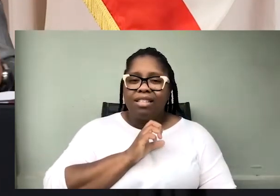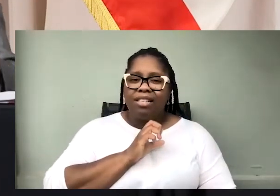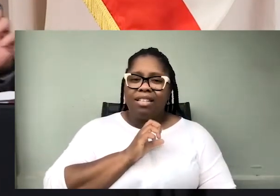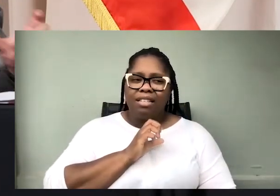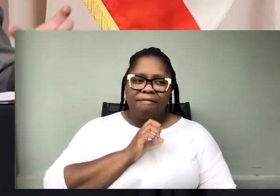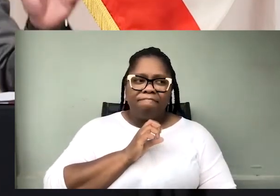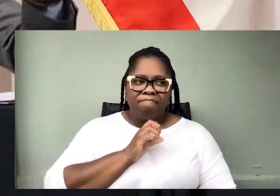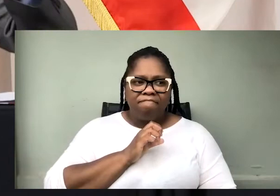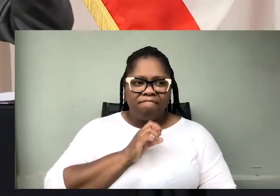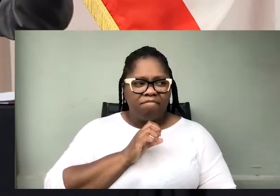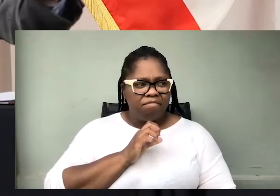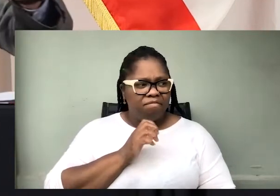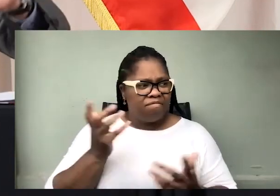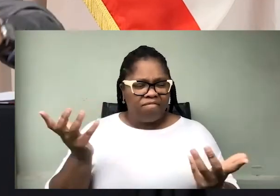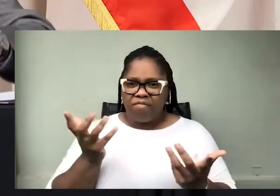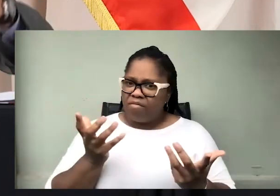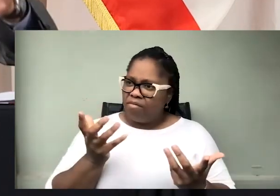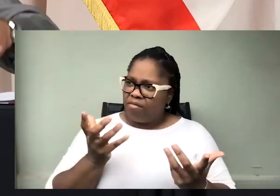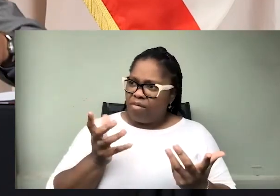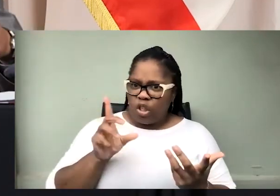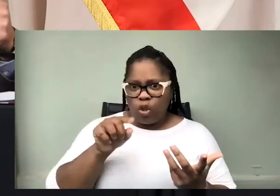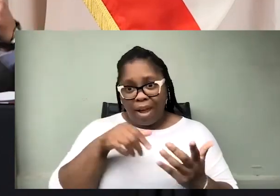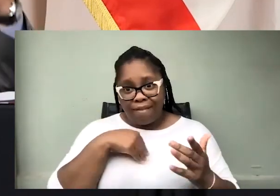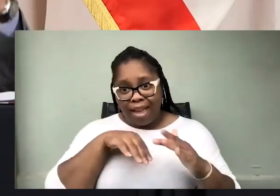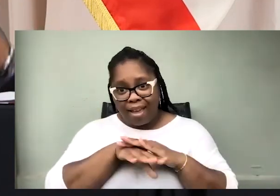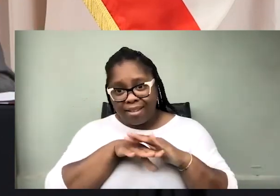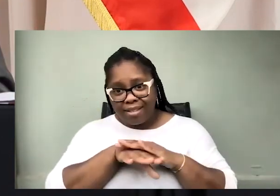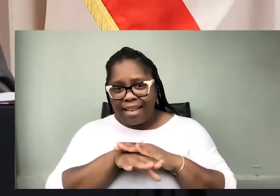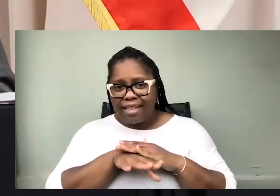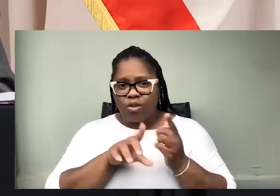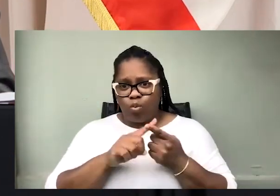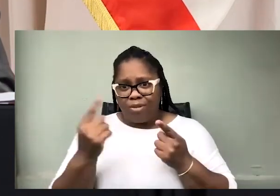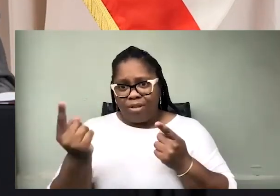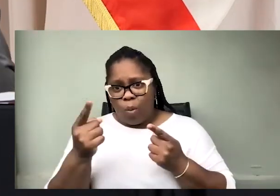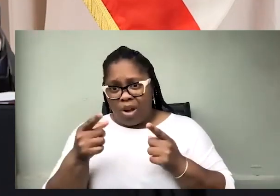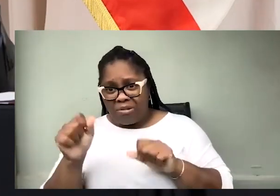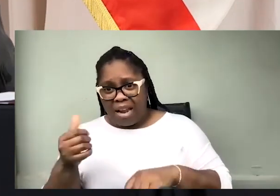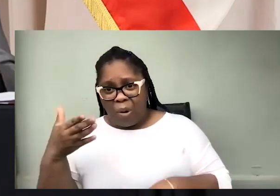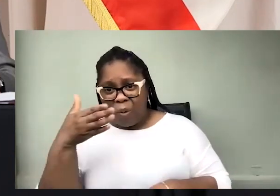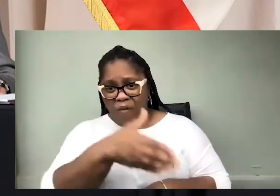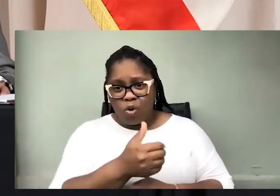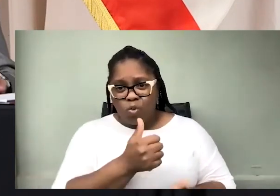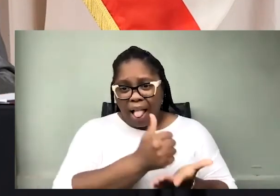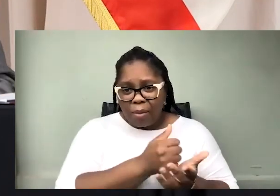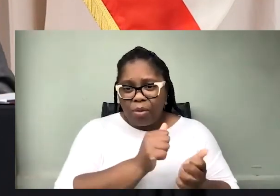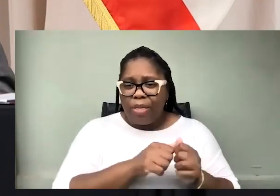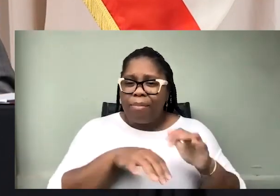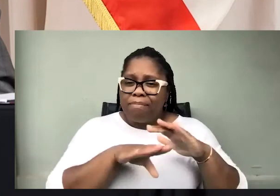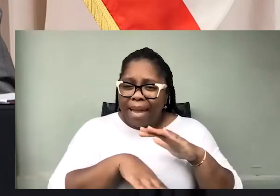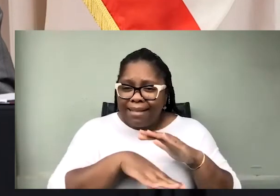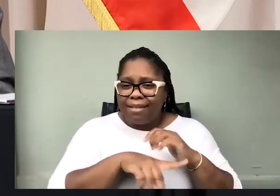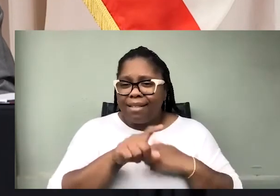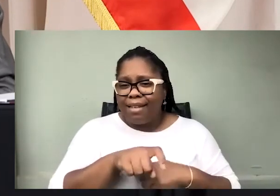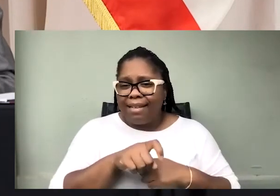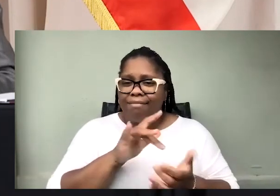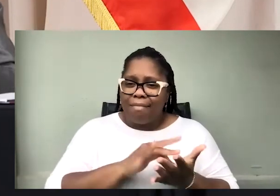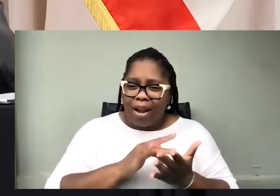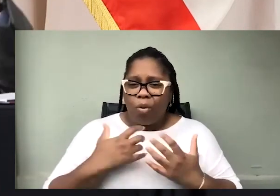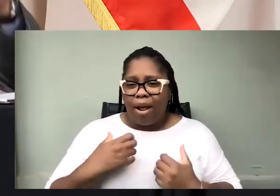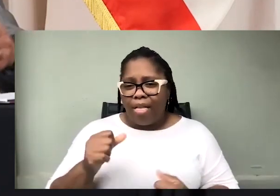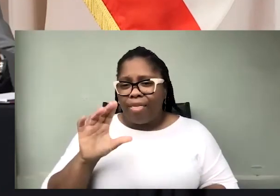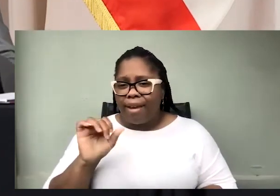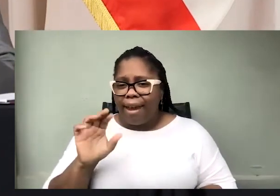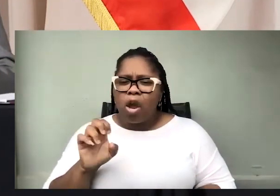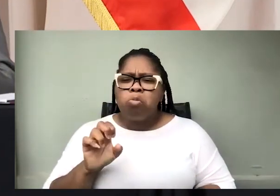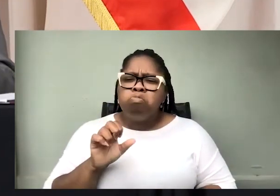a lot of this is around, do you have access to someone who can come and help you out on the basic medical needs, healthcare needs? It's not so much